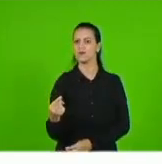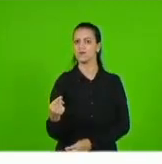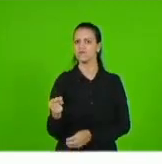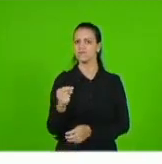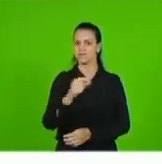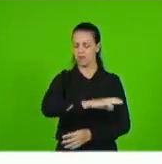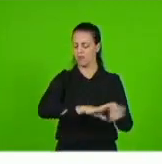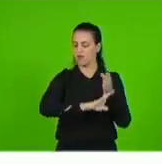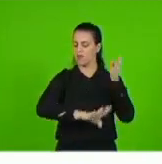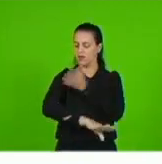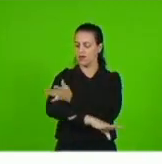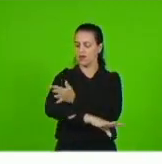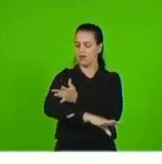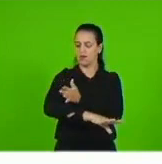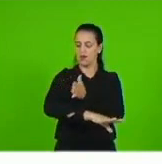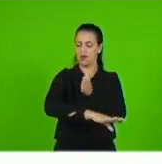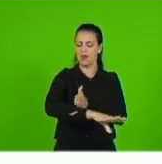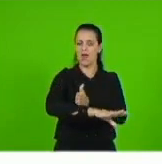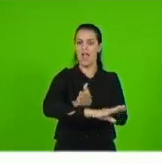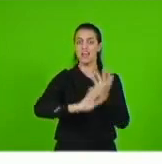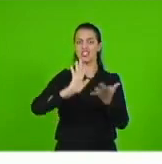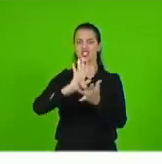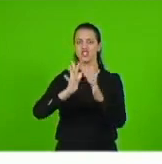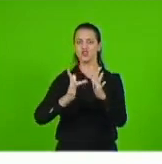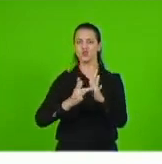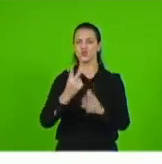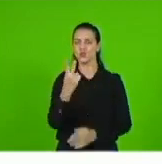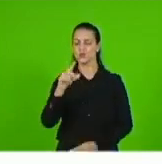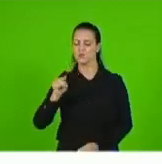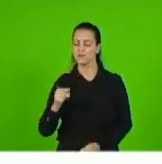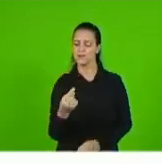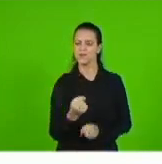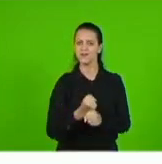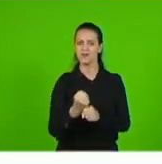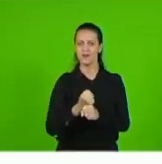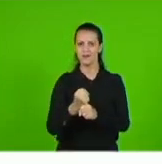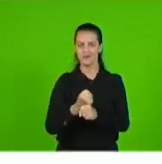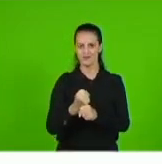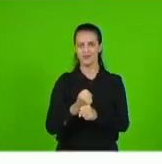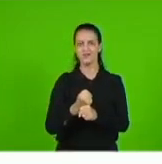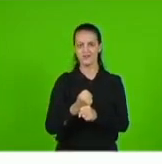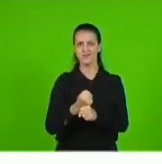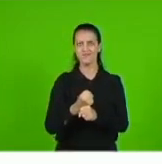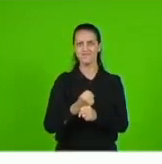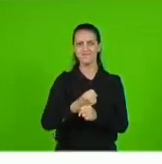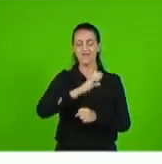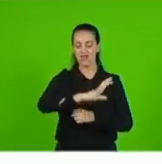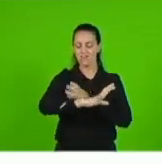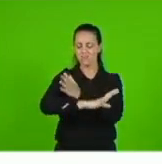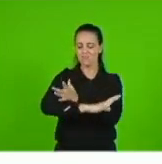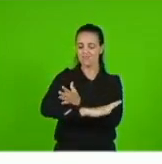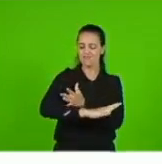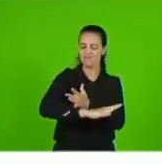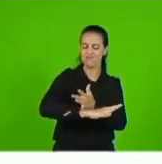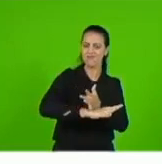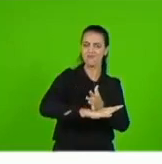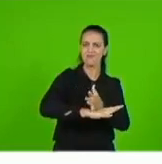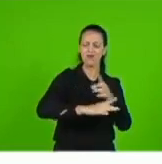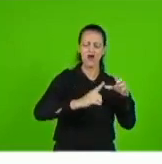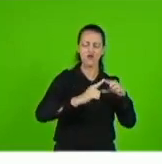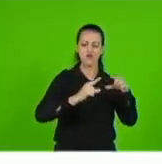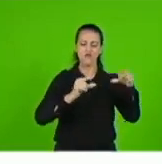to Jesus, another 2,000. And that's where the trunk of the fig tree with its